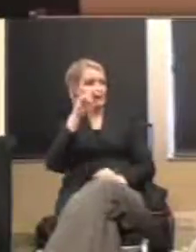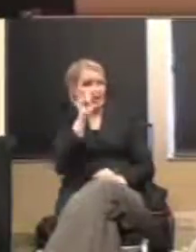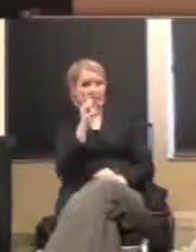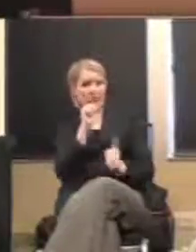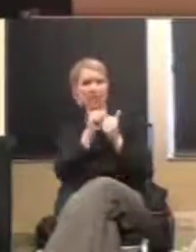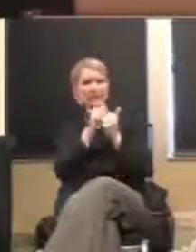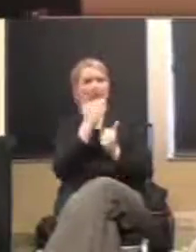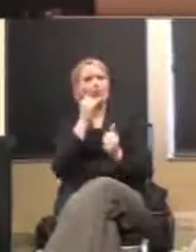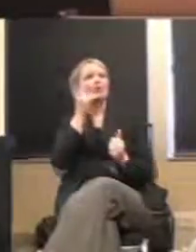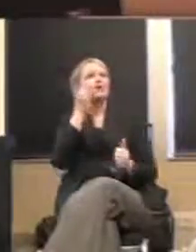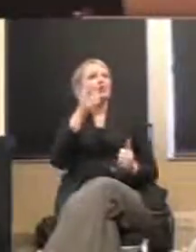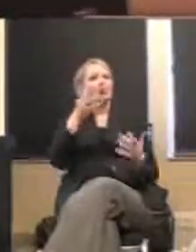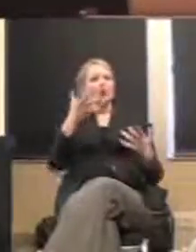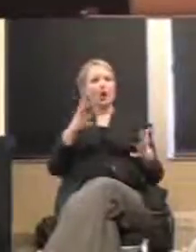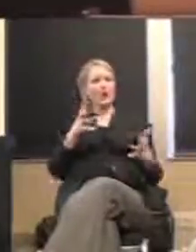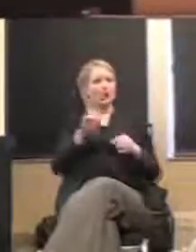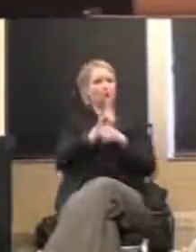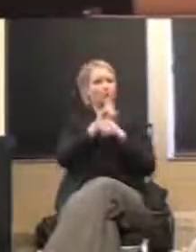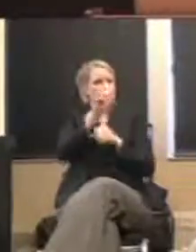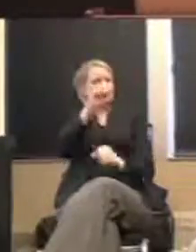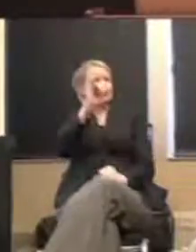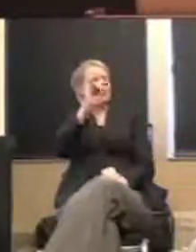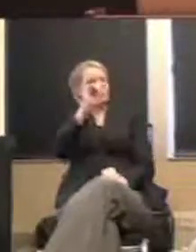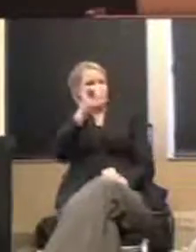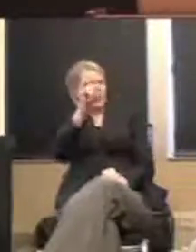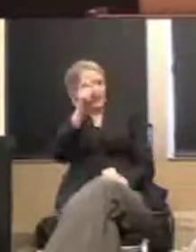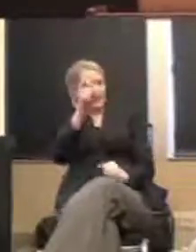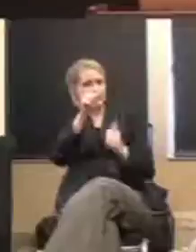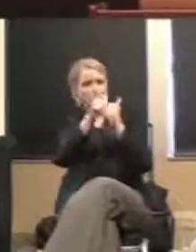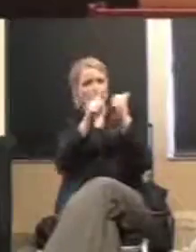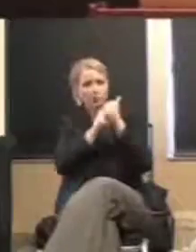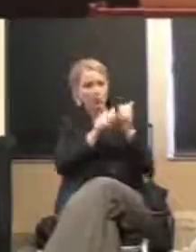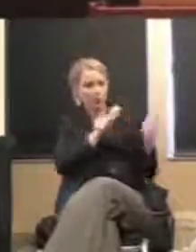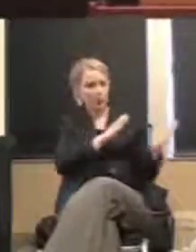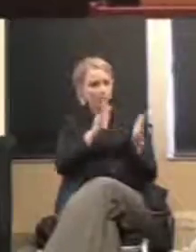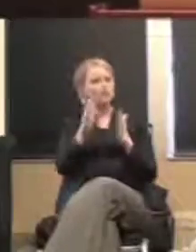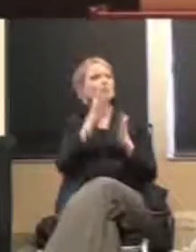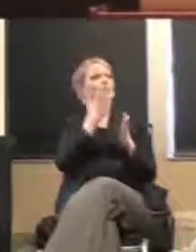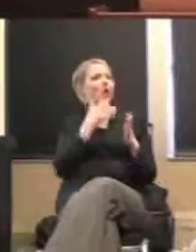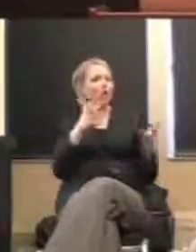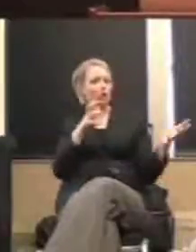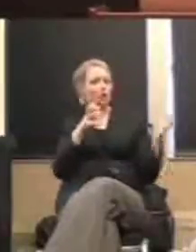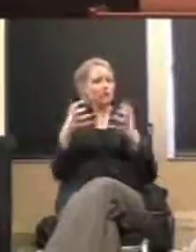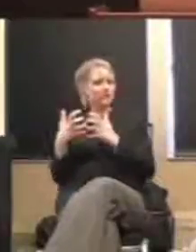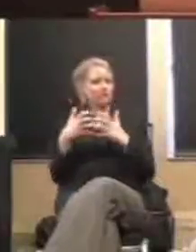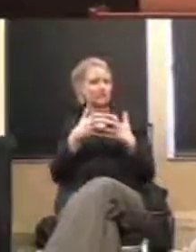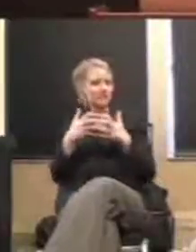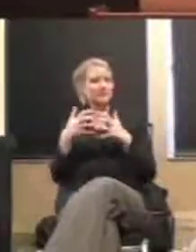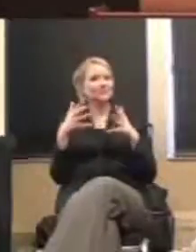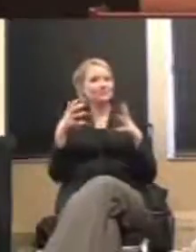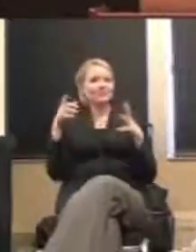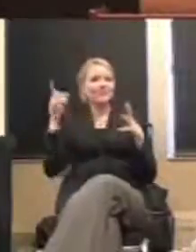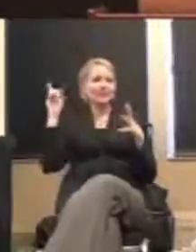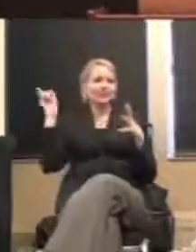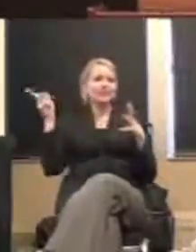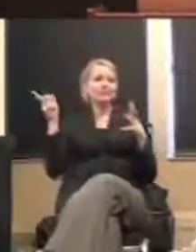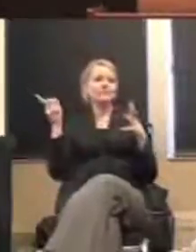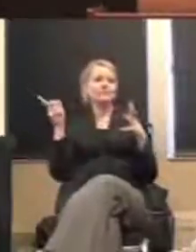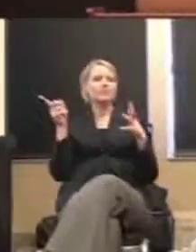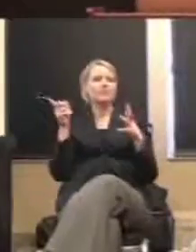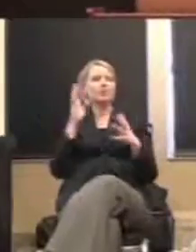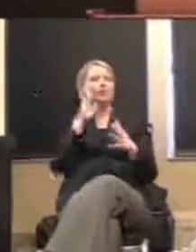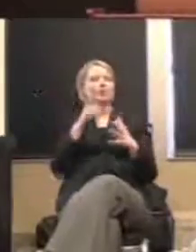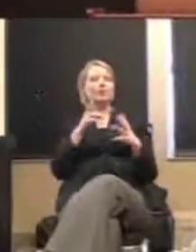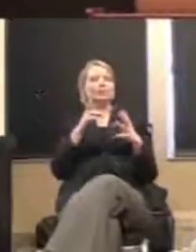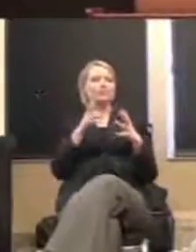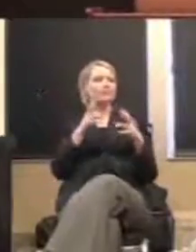already using a syntax structure that's color-coded, then this very much builds right